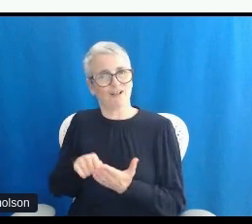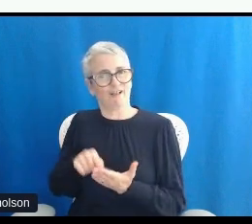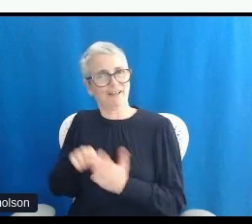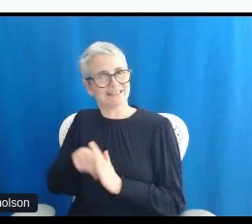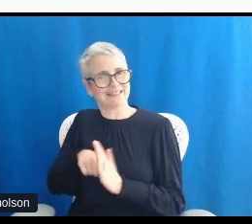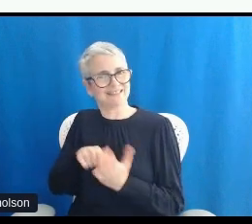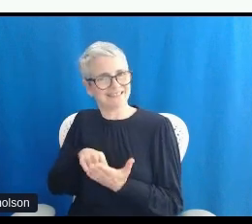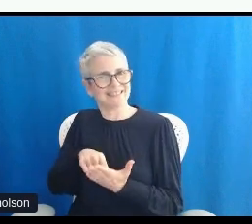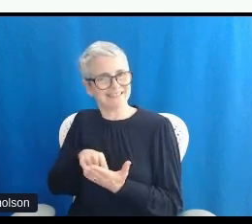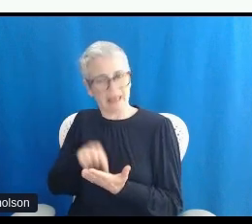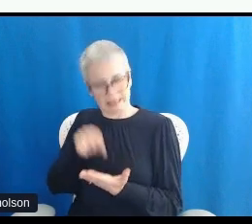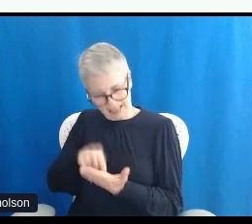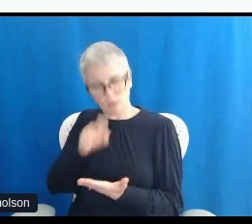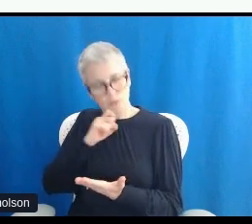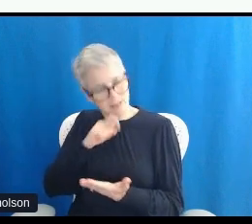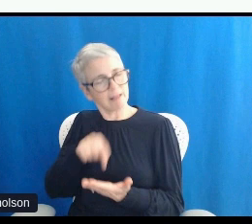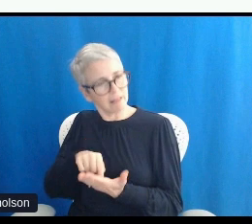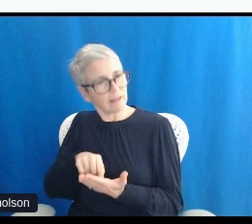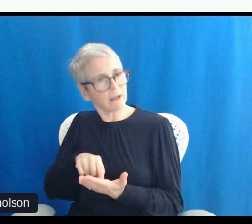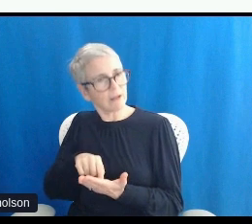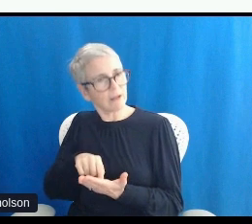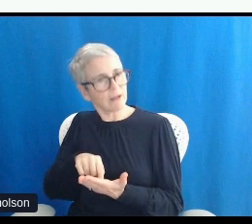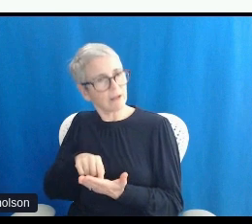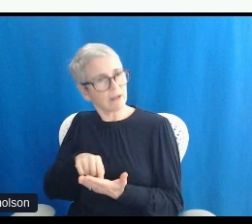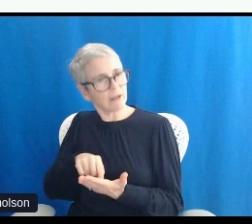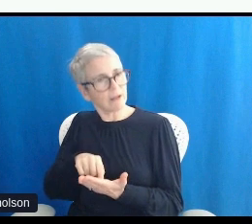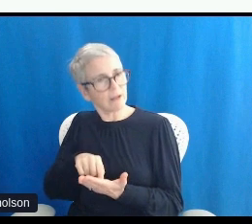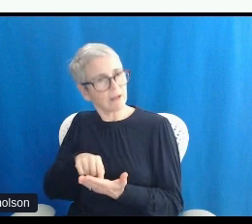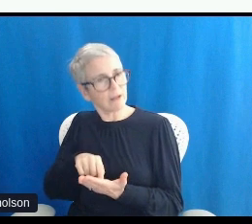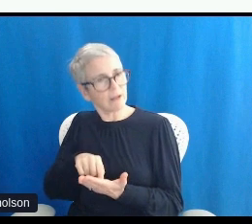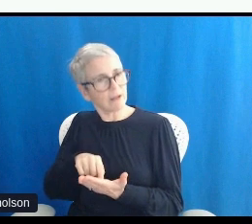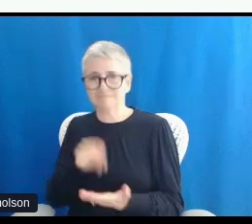will in the future have adopted.